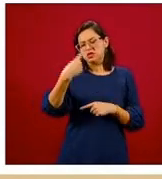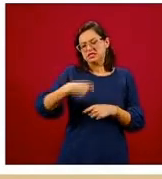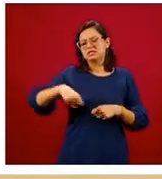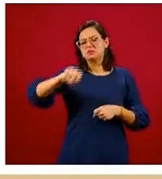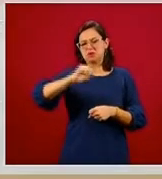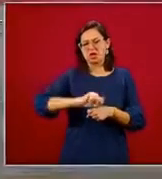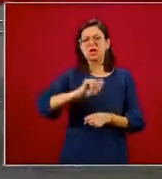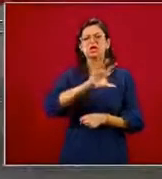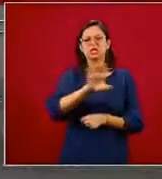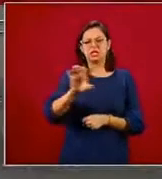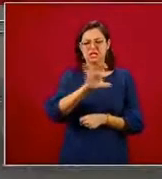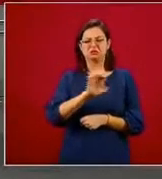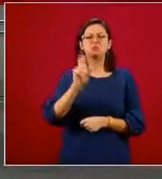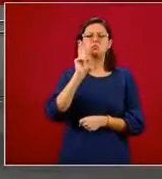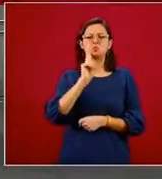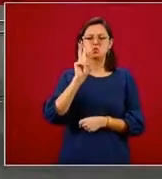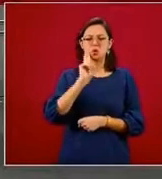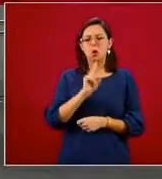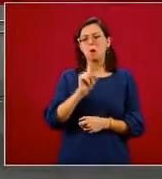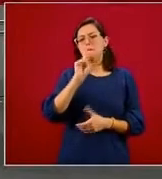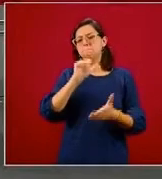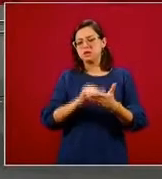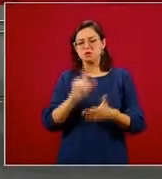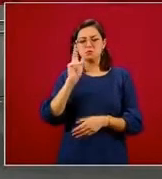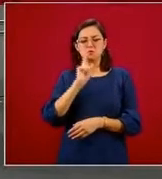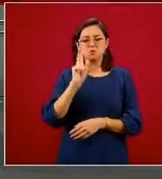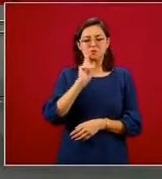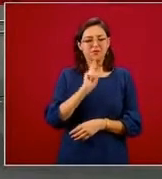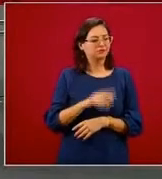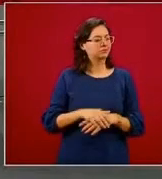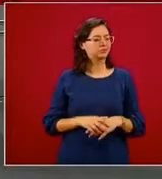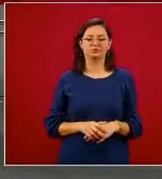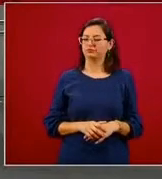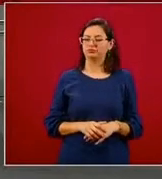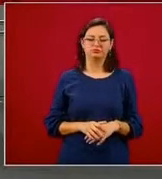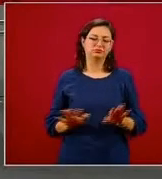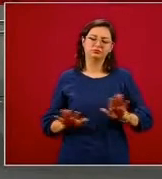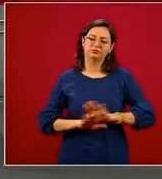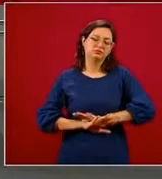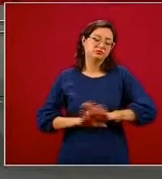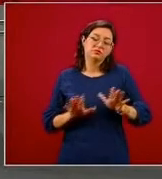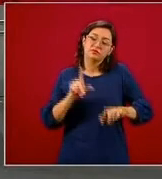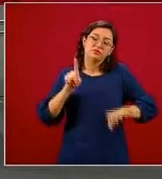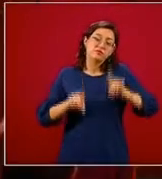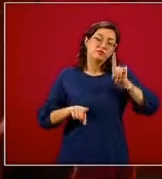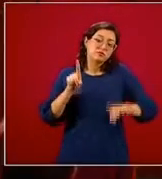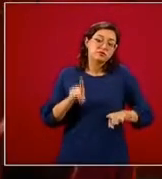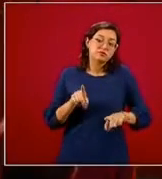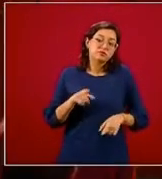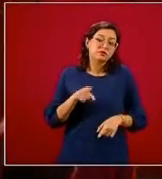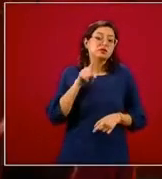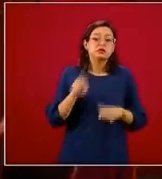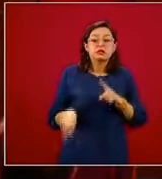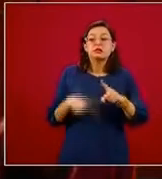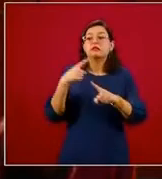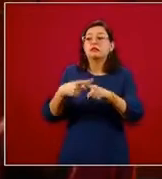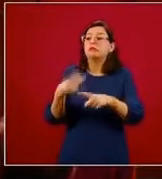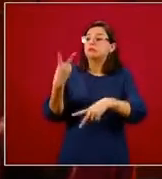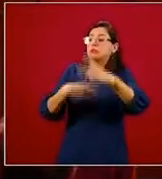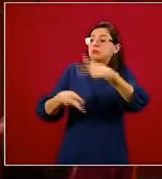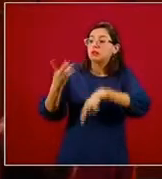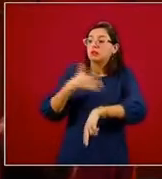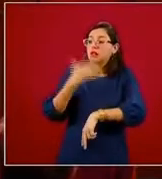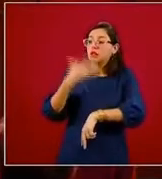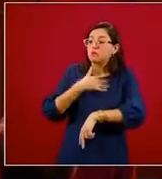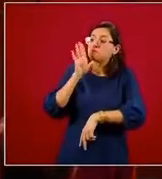we can schedule and say, well, this week I'm going to conduct 500 or 1,000 tests. Tests are being